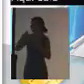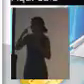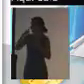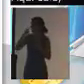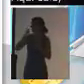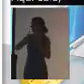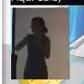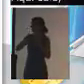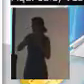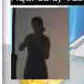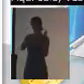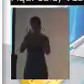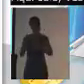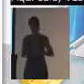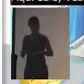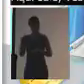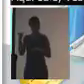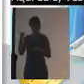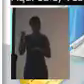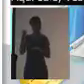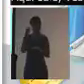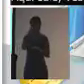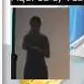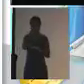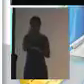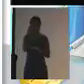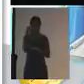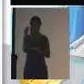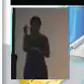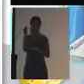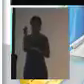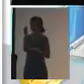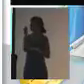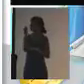Can you see that the robot has changed? We have put a clown on